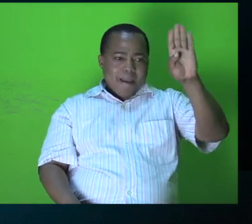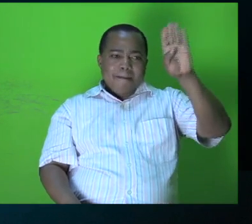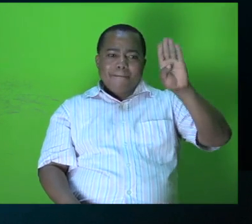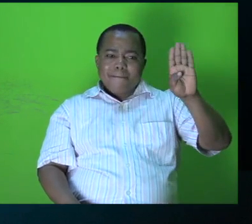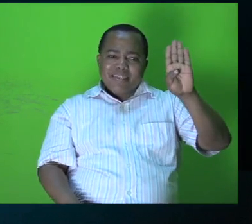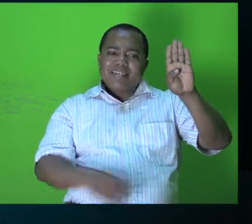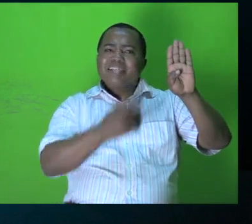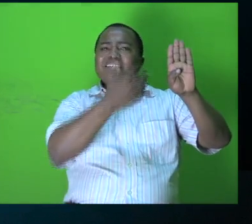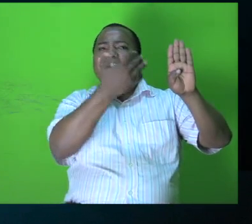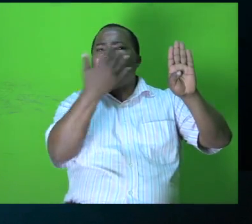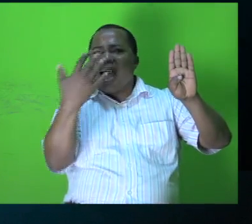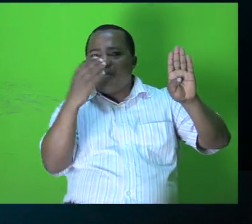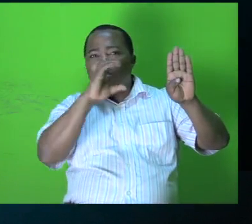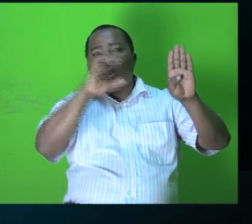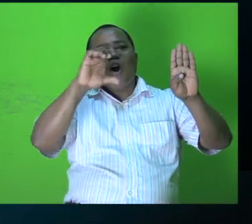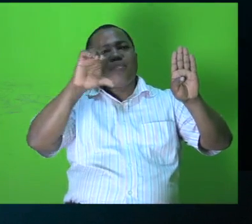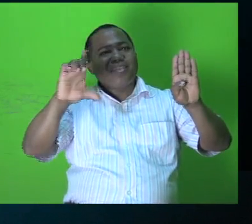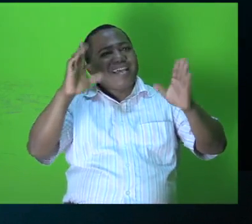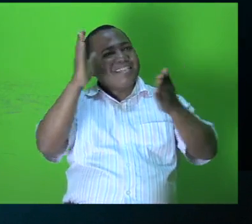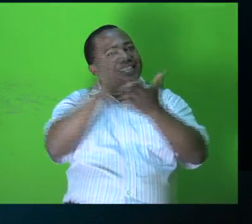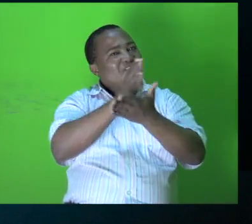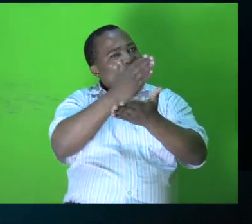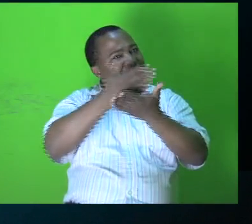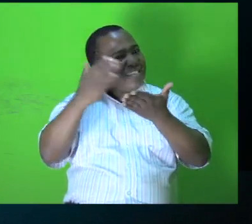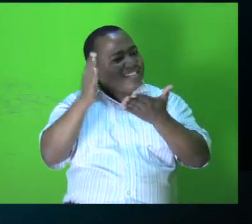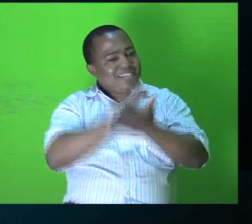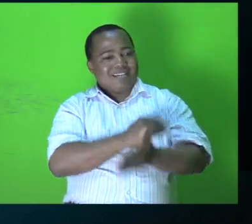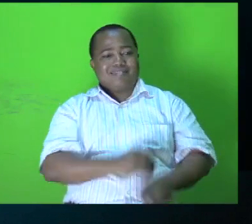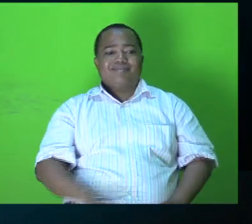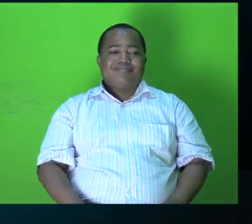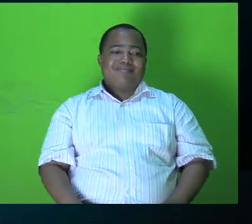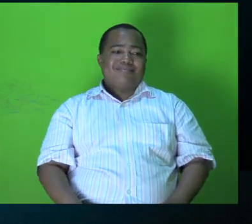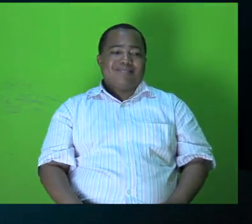B. Type of cell division. C.